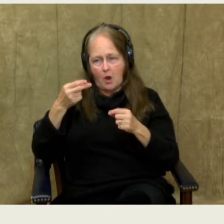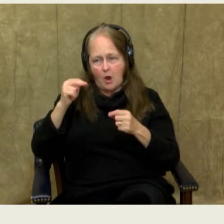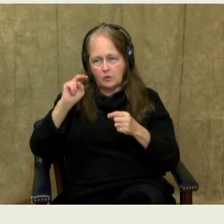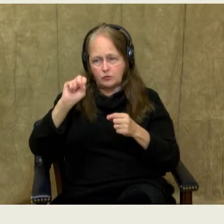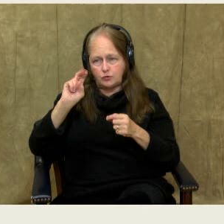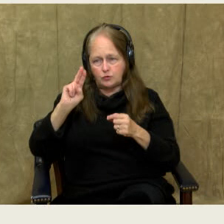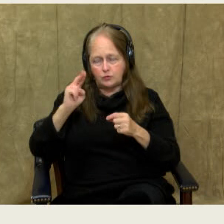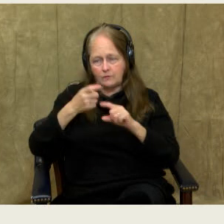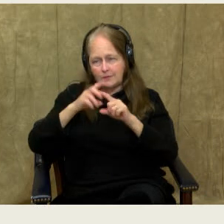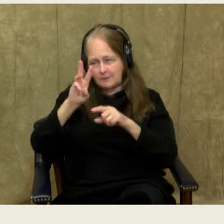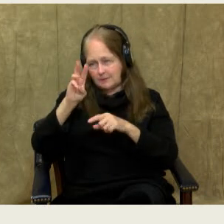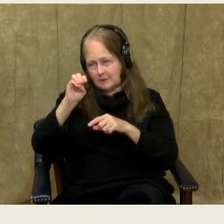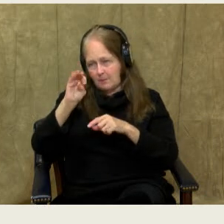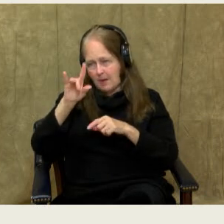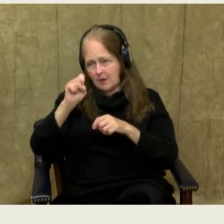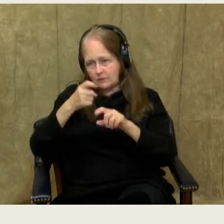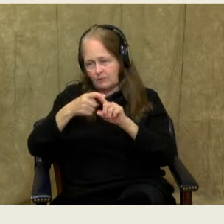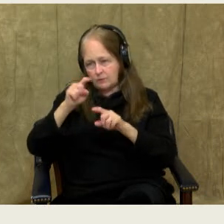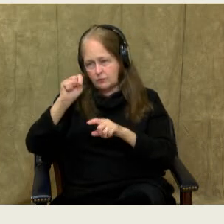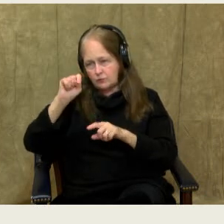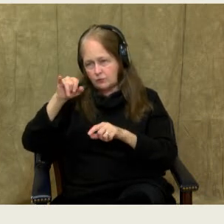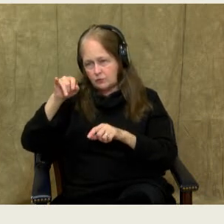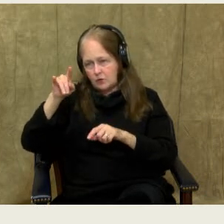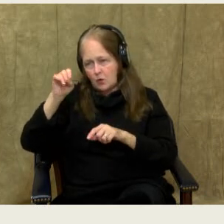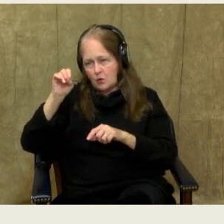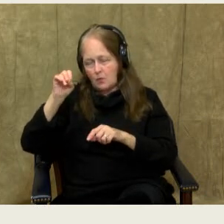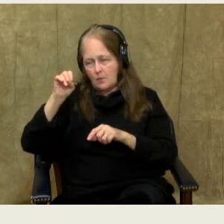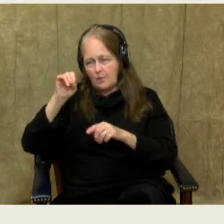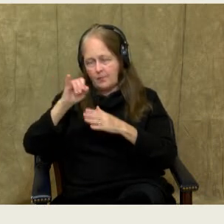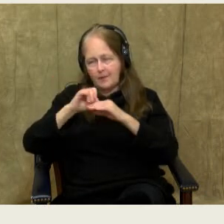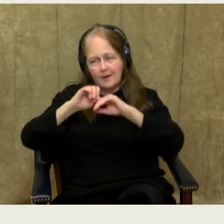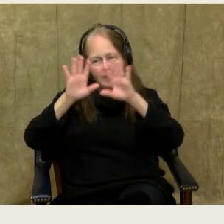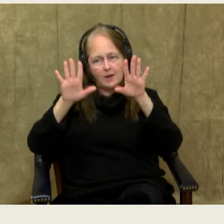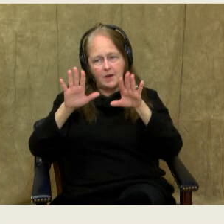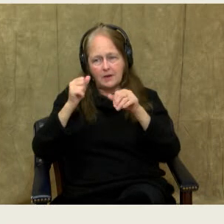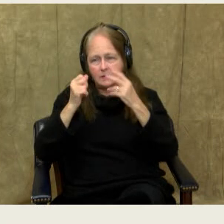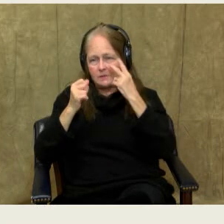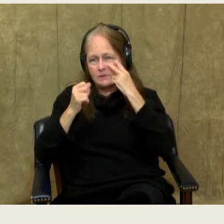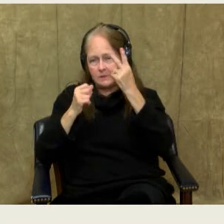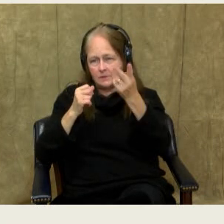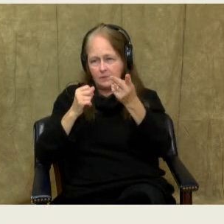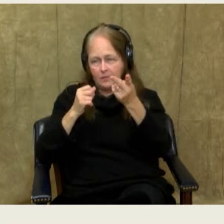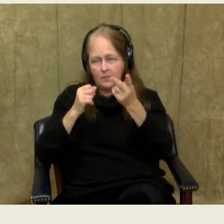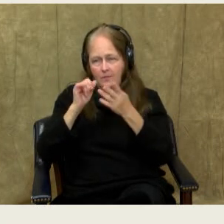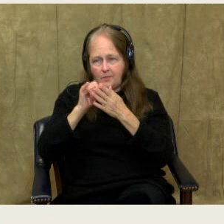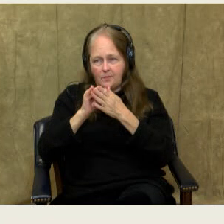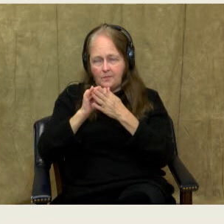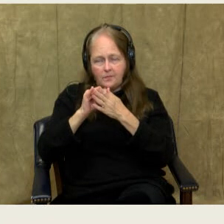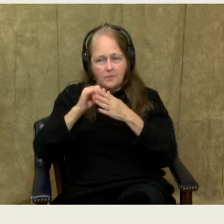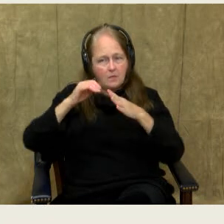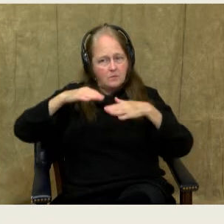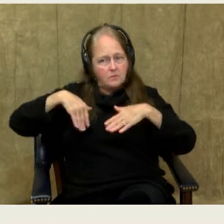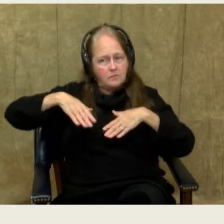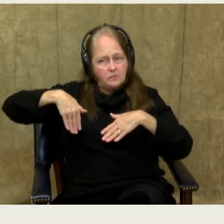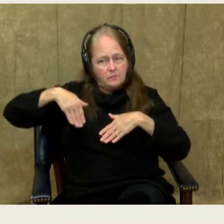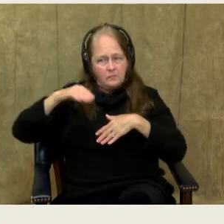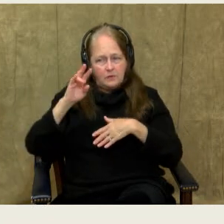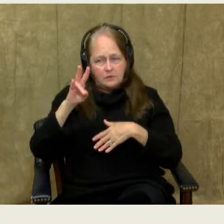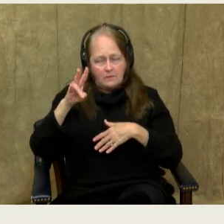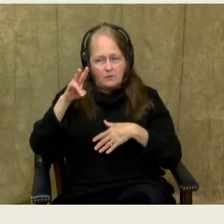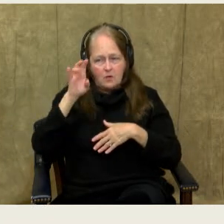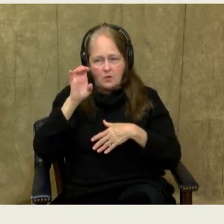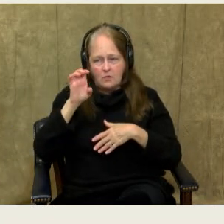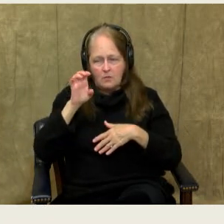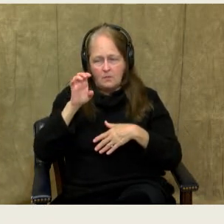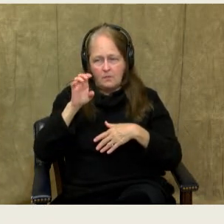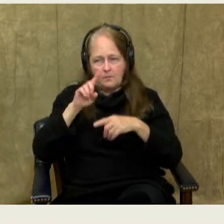60 miles from Tokyo, on a clear day they can see it from Tokyo. It hasn't erupted since about the